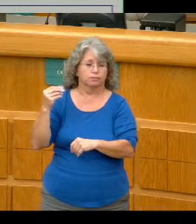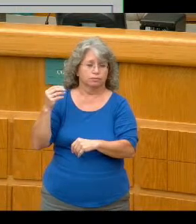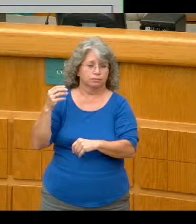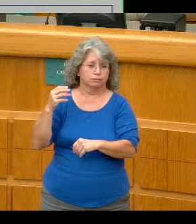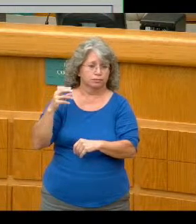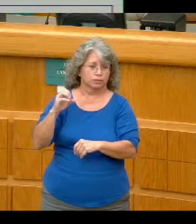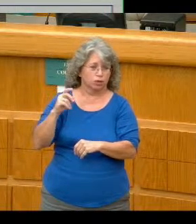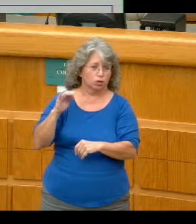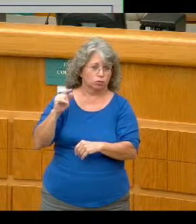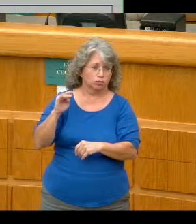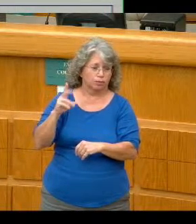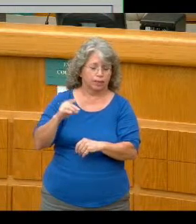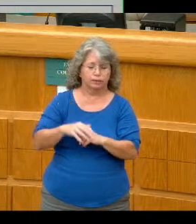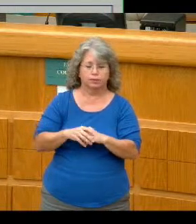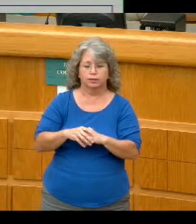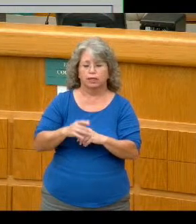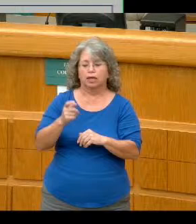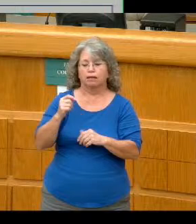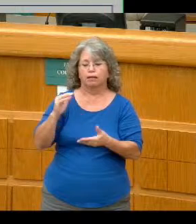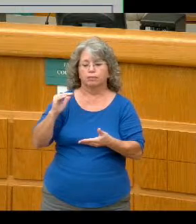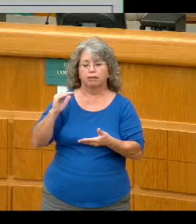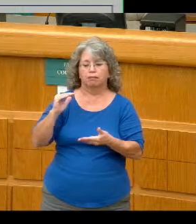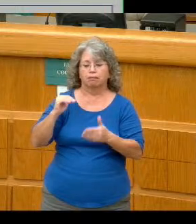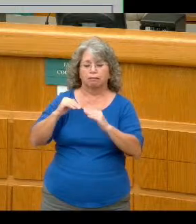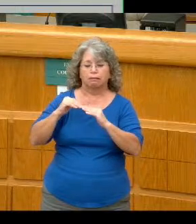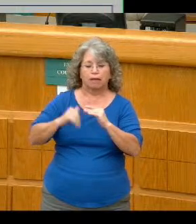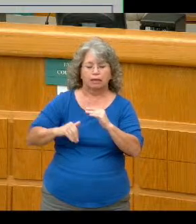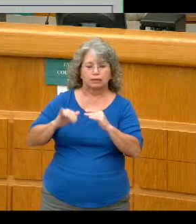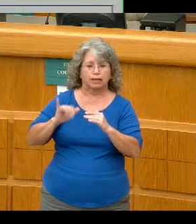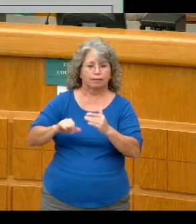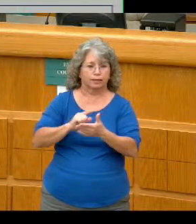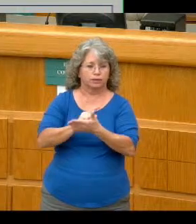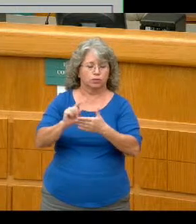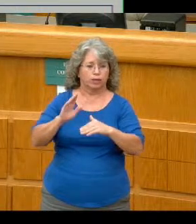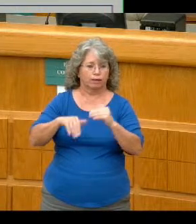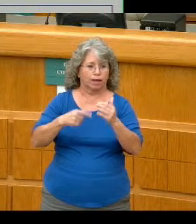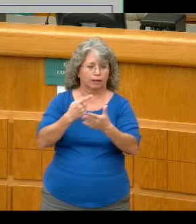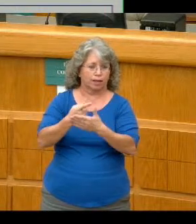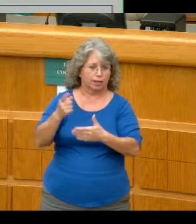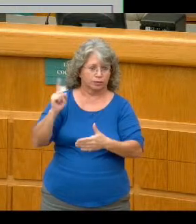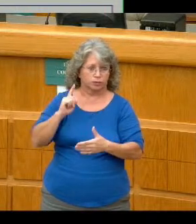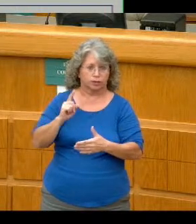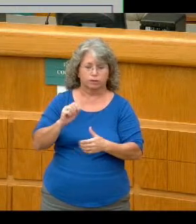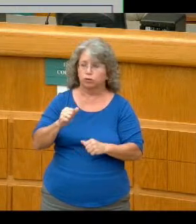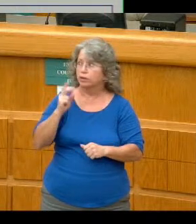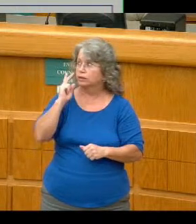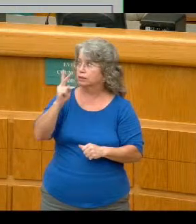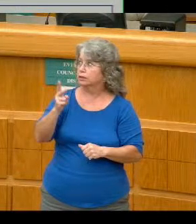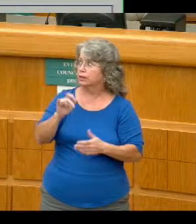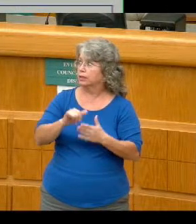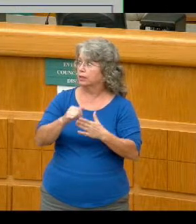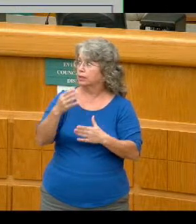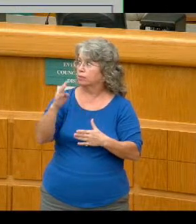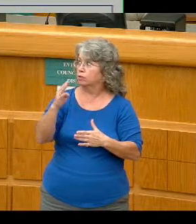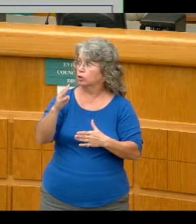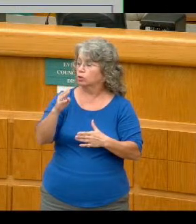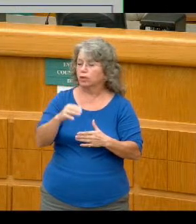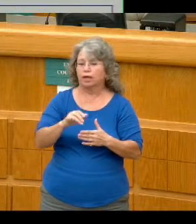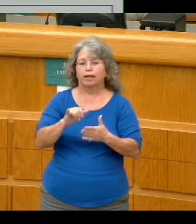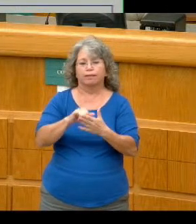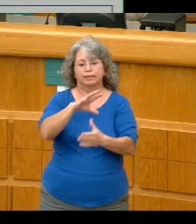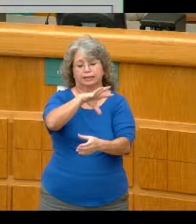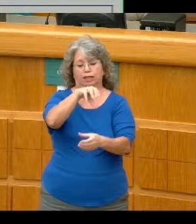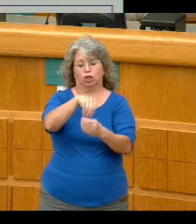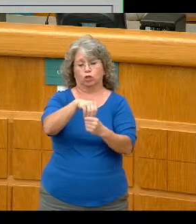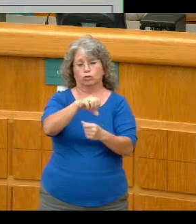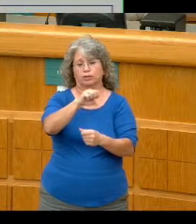past week from the previous week, which you can see there in the last bar and the last blue bar in the table. And that